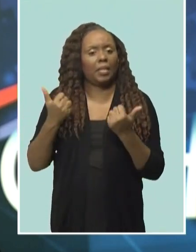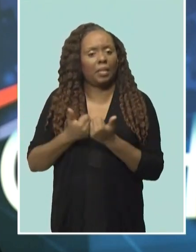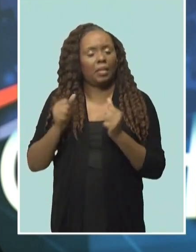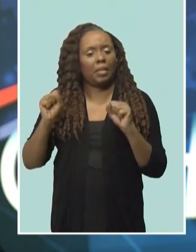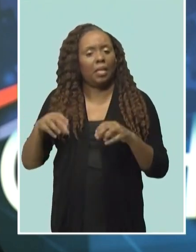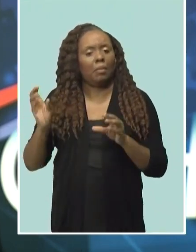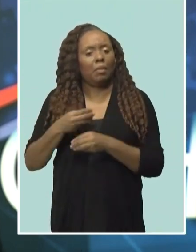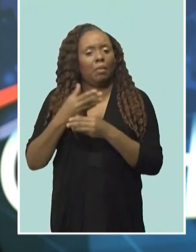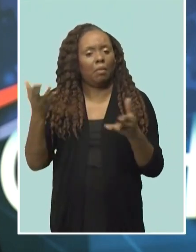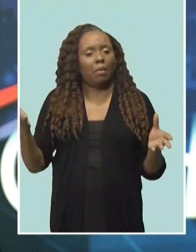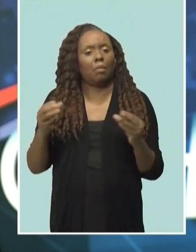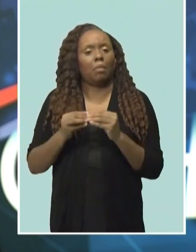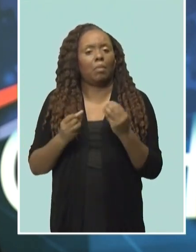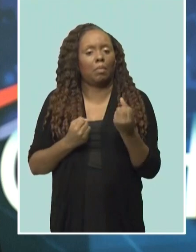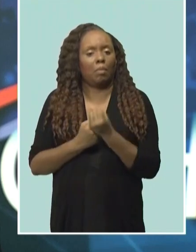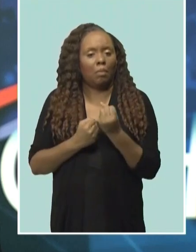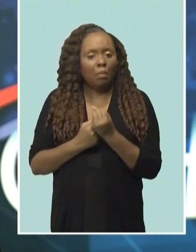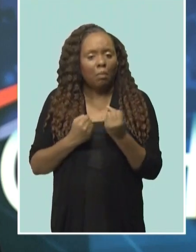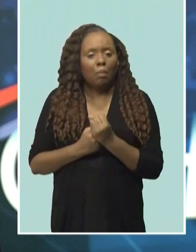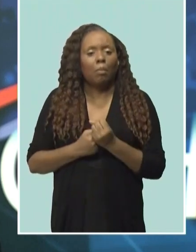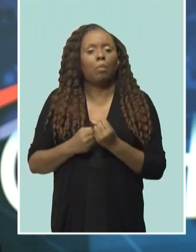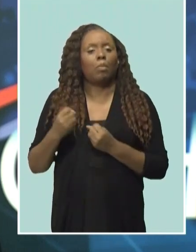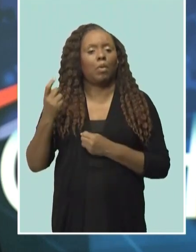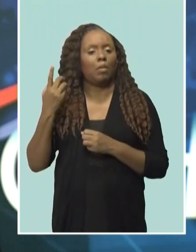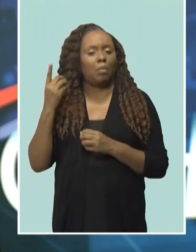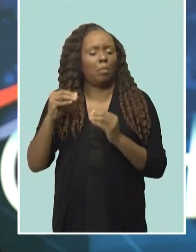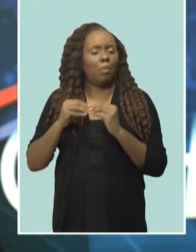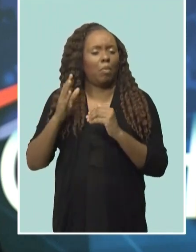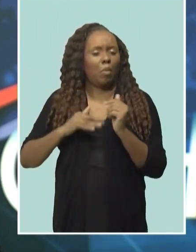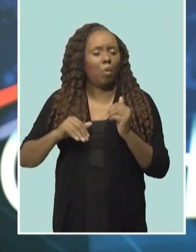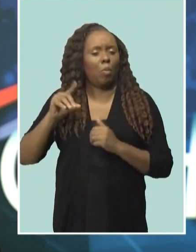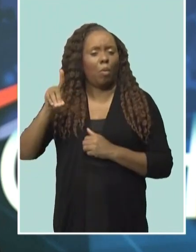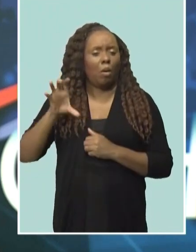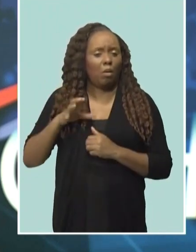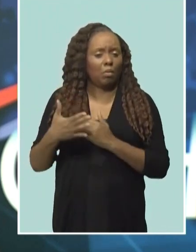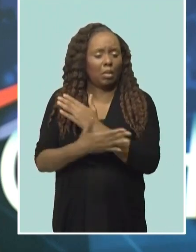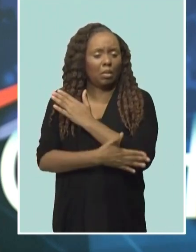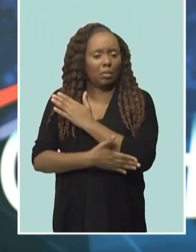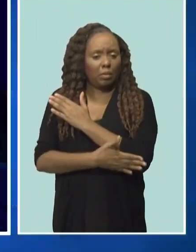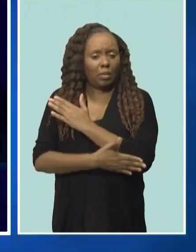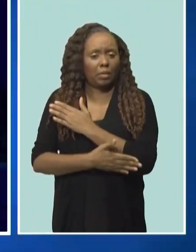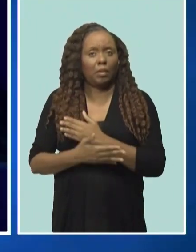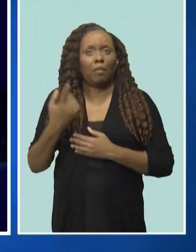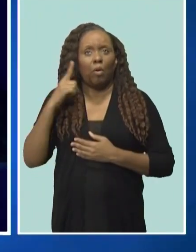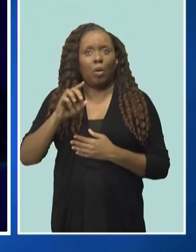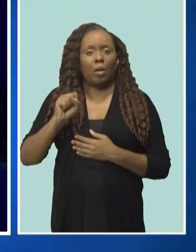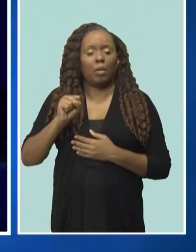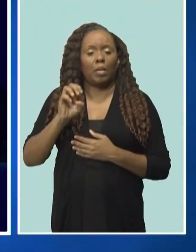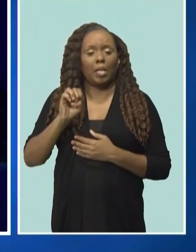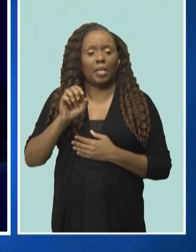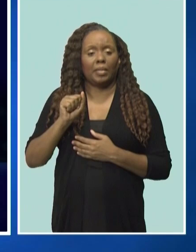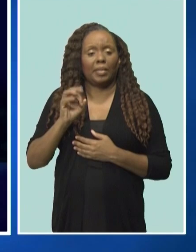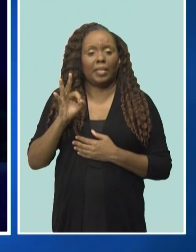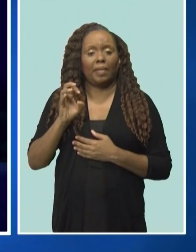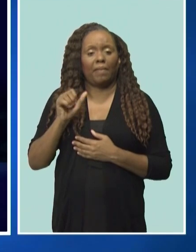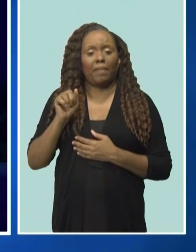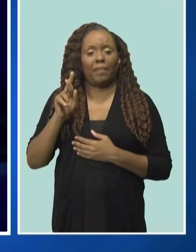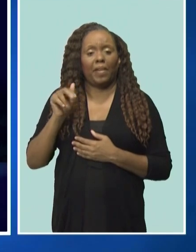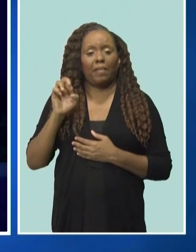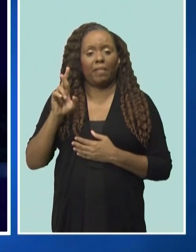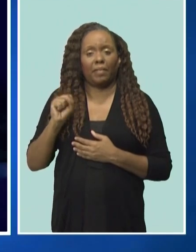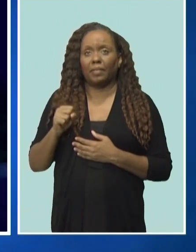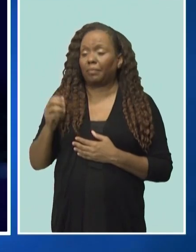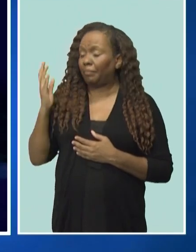more robust support to seafarers in more than 100 countries. Seafarers at sea for many months at a time on the